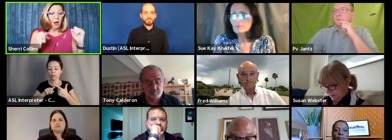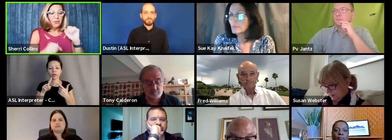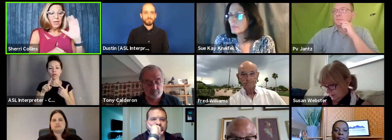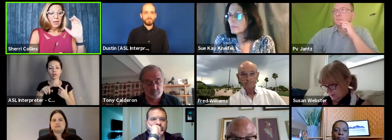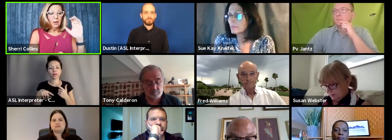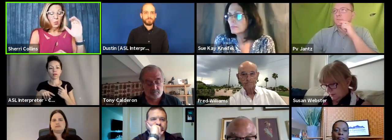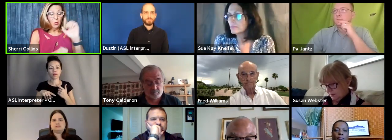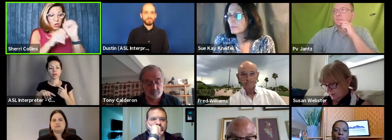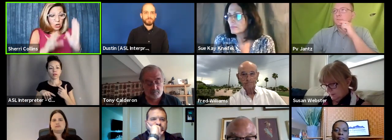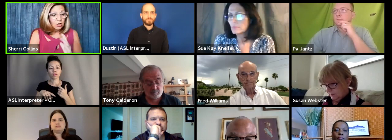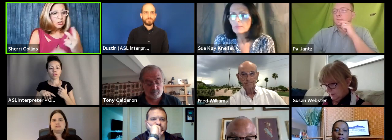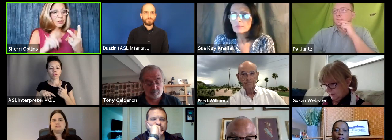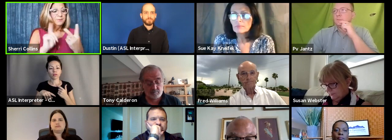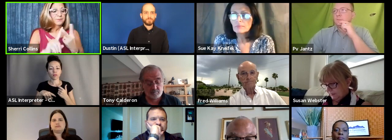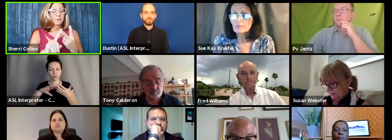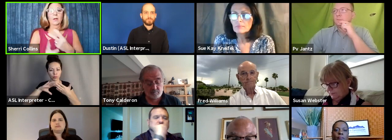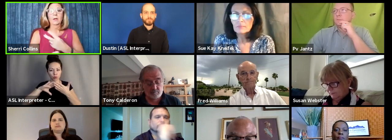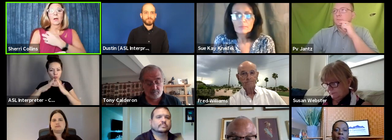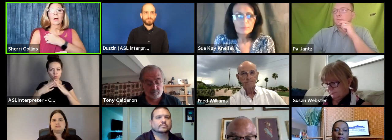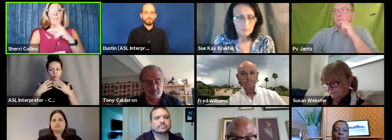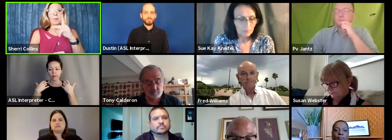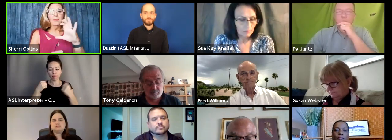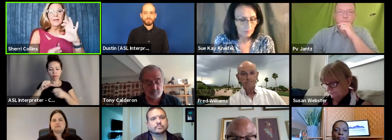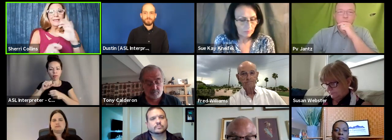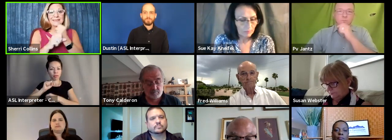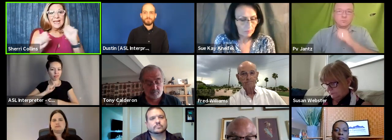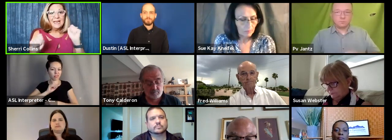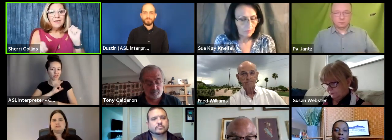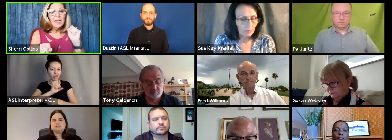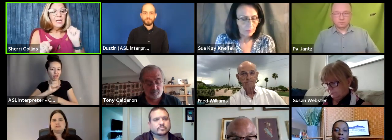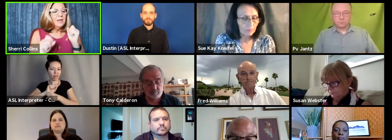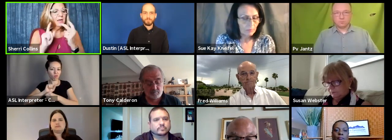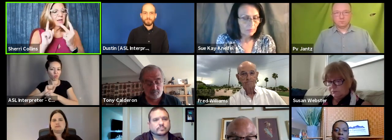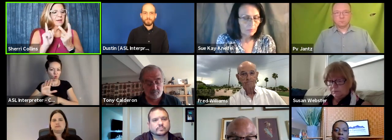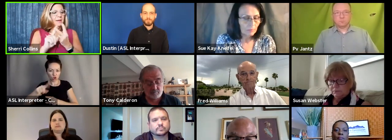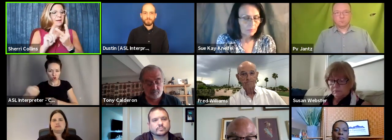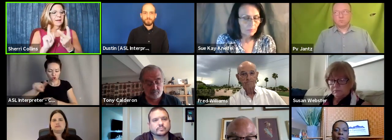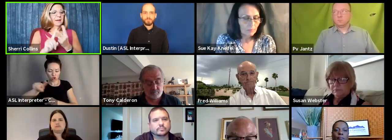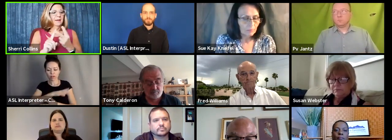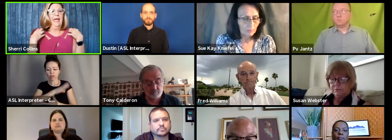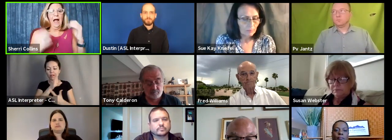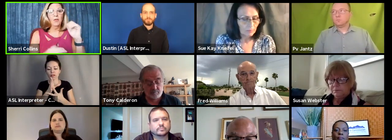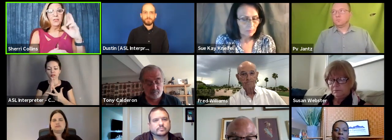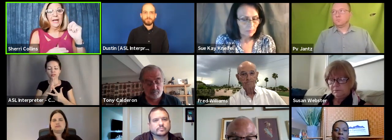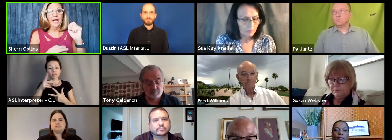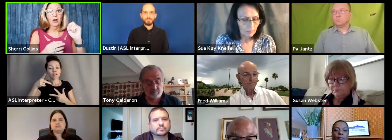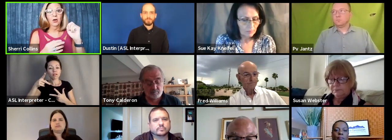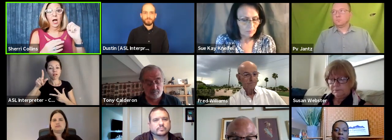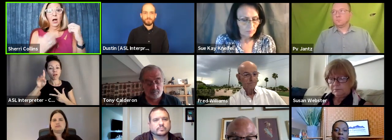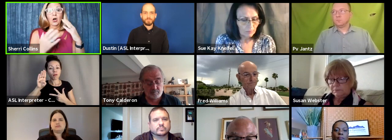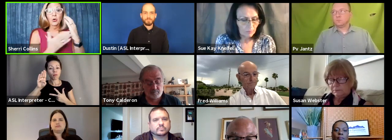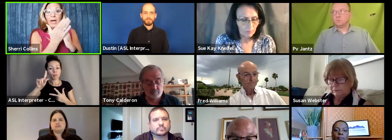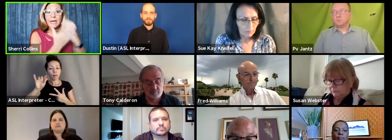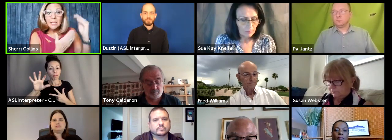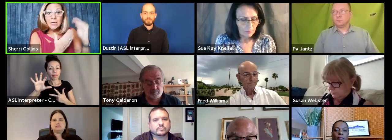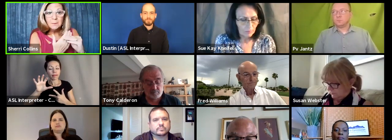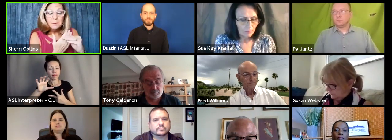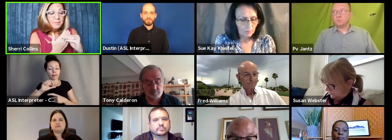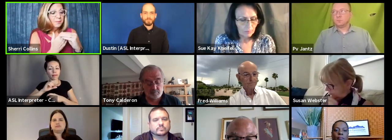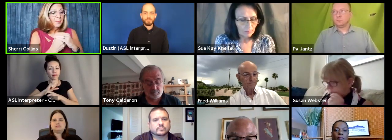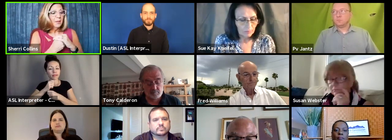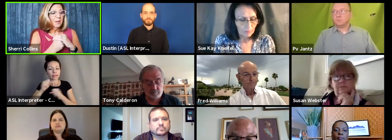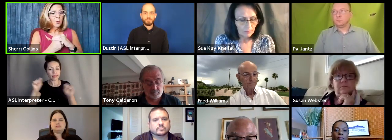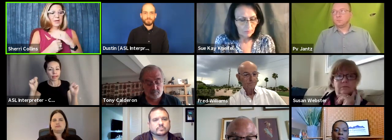community health workers, public safety, healthcare